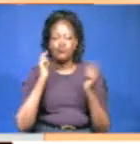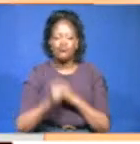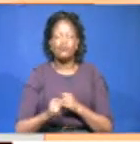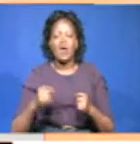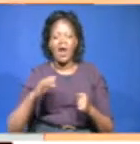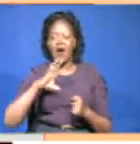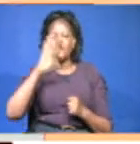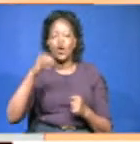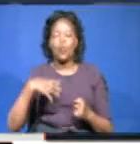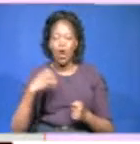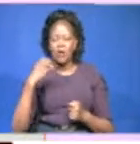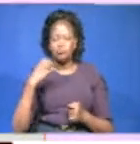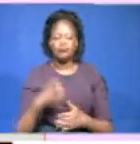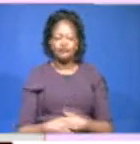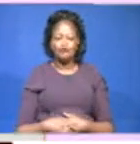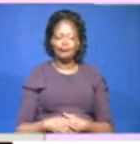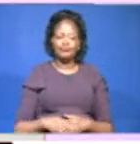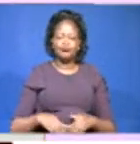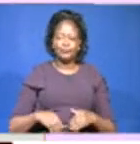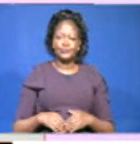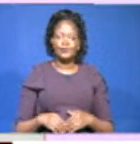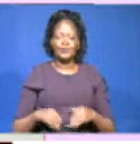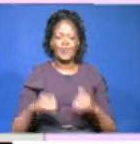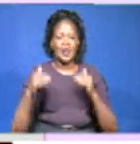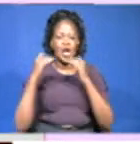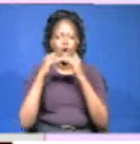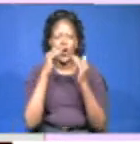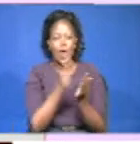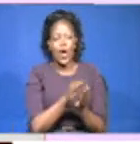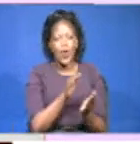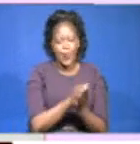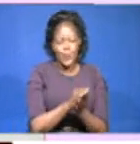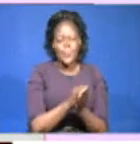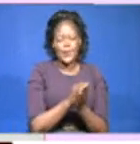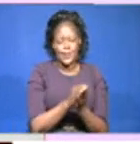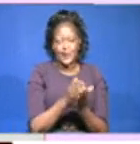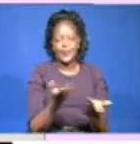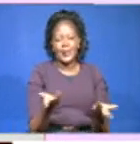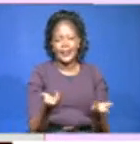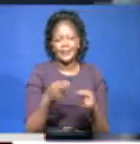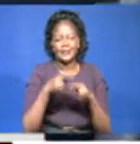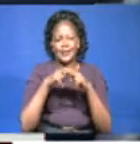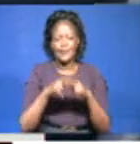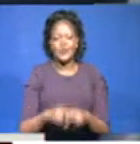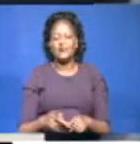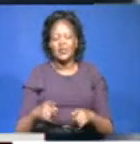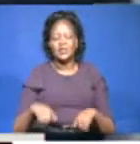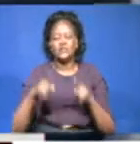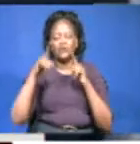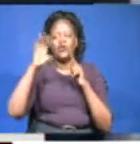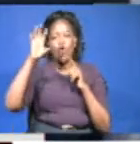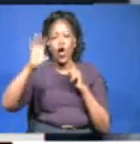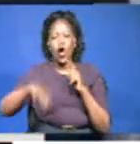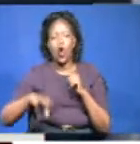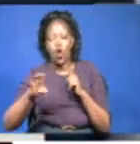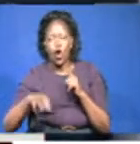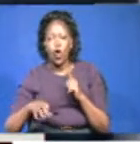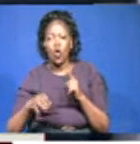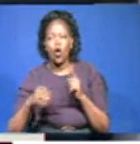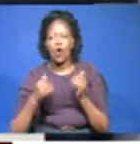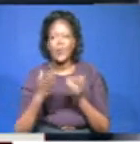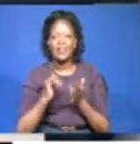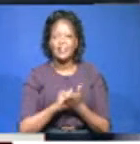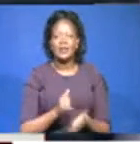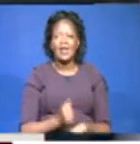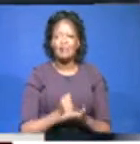this important? Equity Bank is riding on the success of the Kenya DRC trade mission, which saw over 300 Kenyans